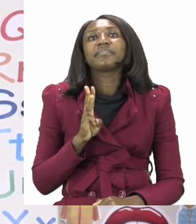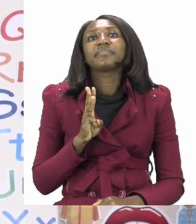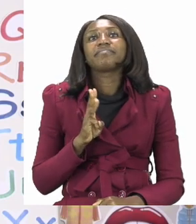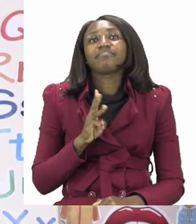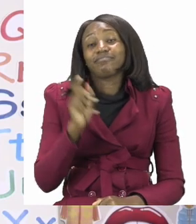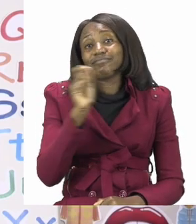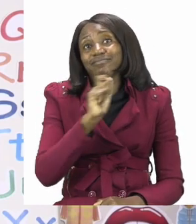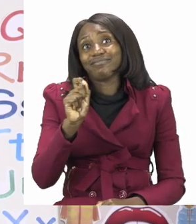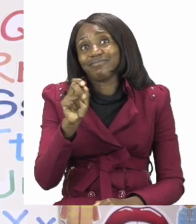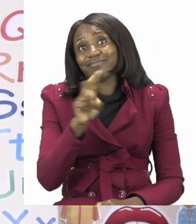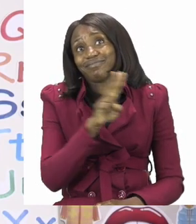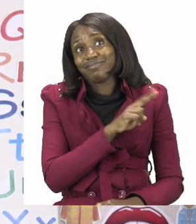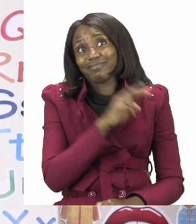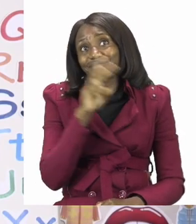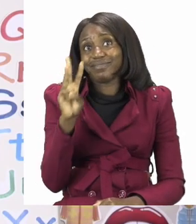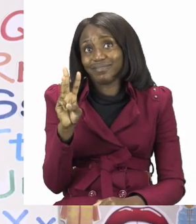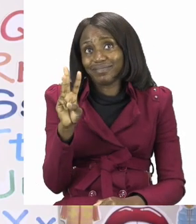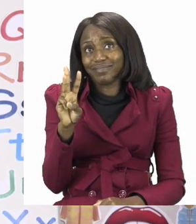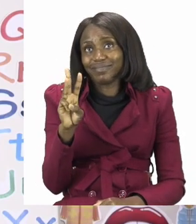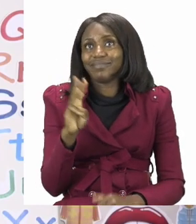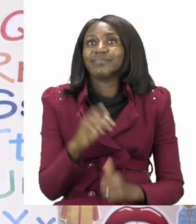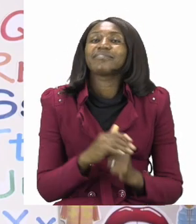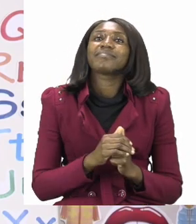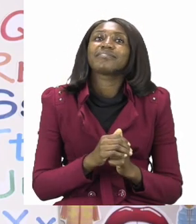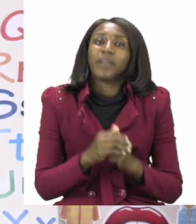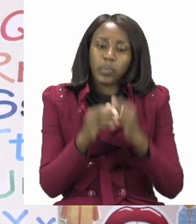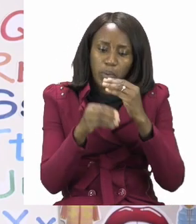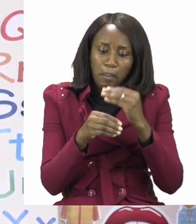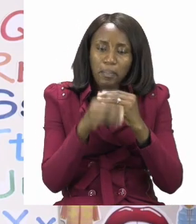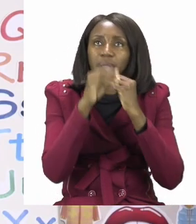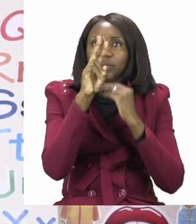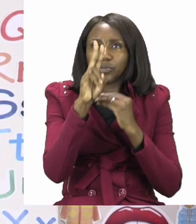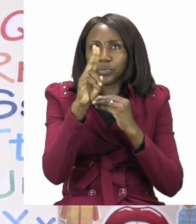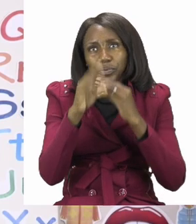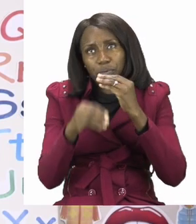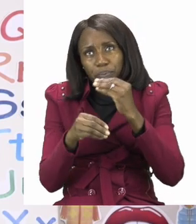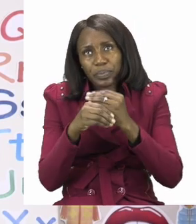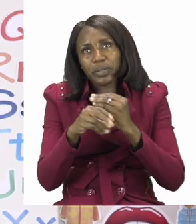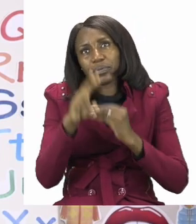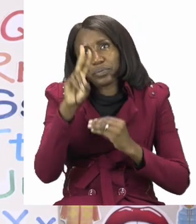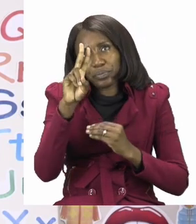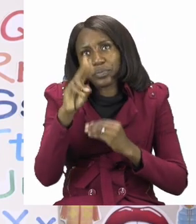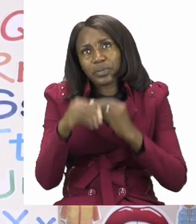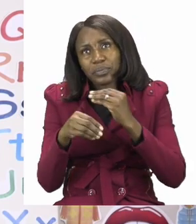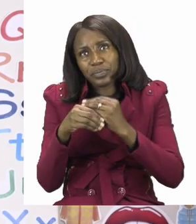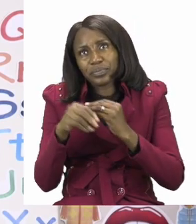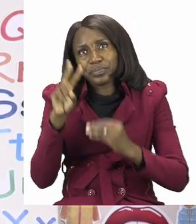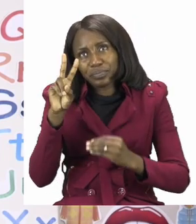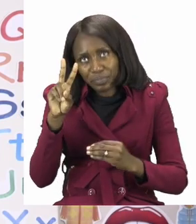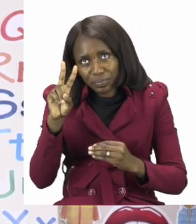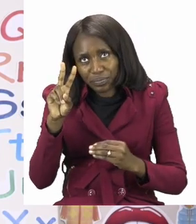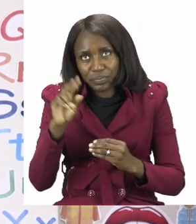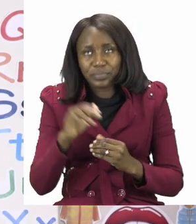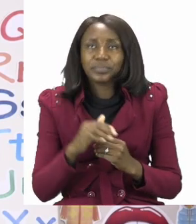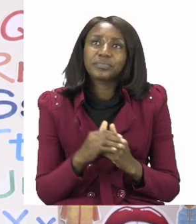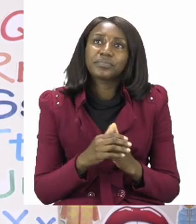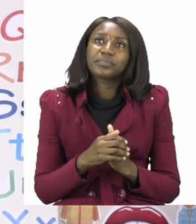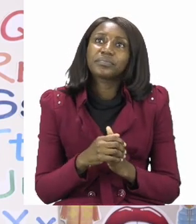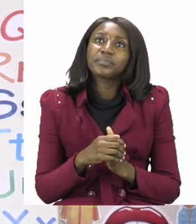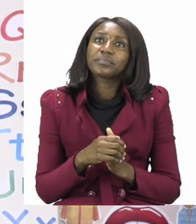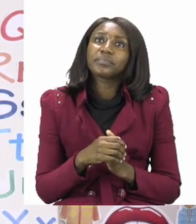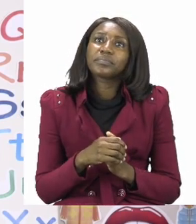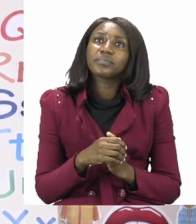23. That's the next number, 23, a 2 and a 3.